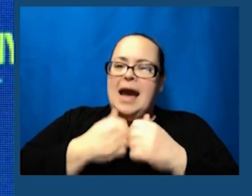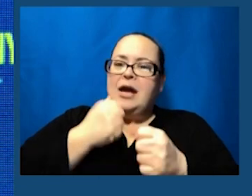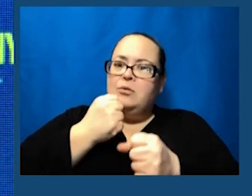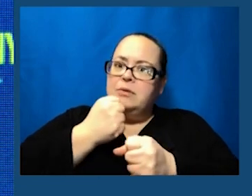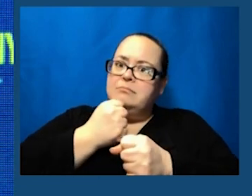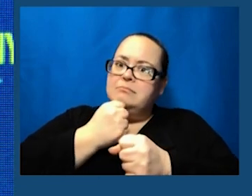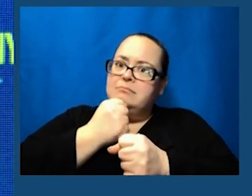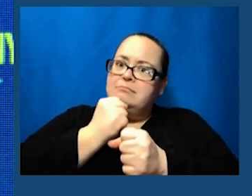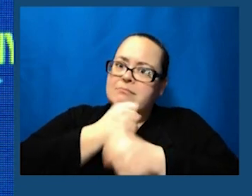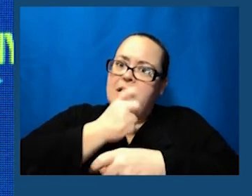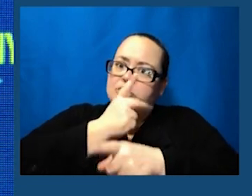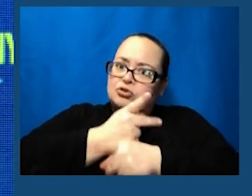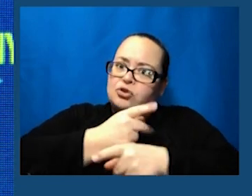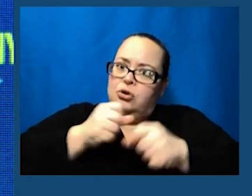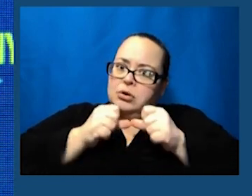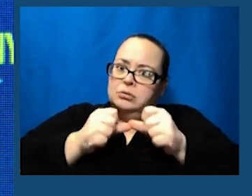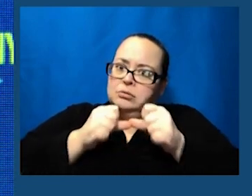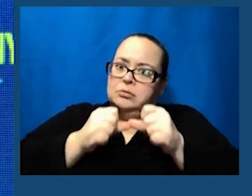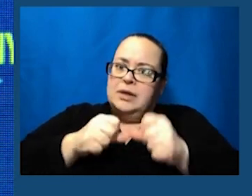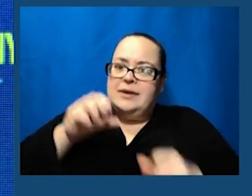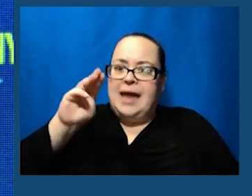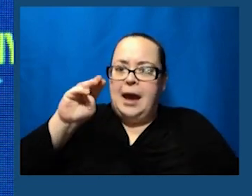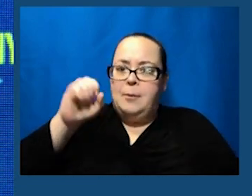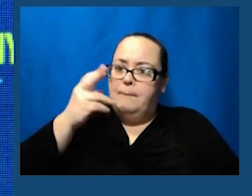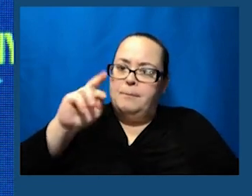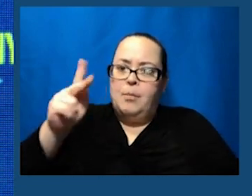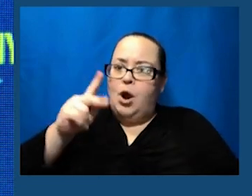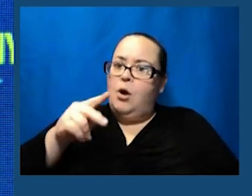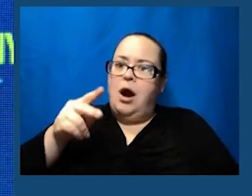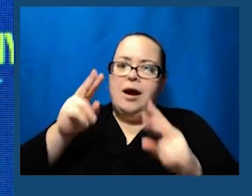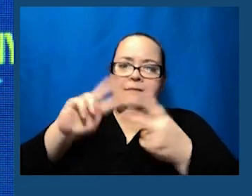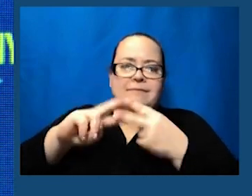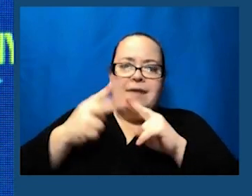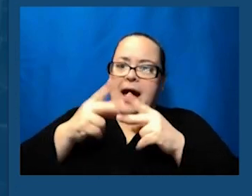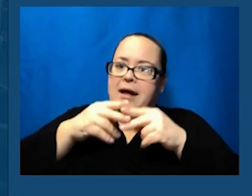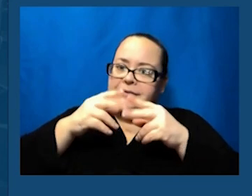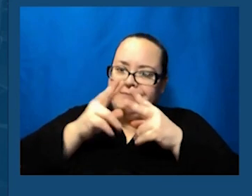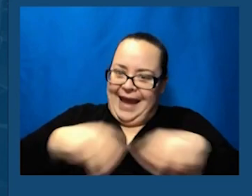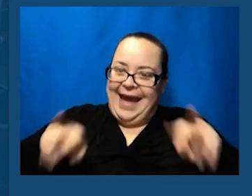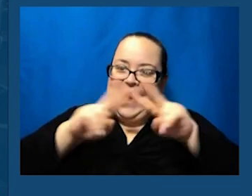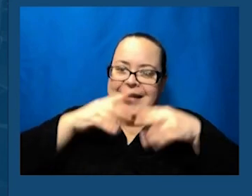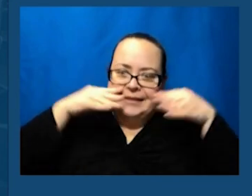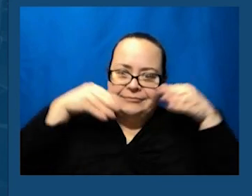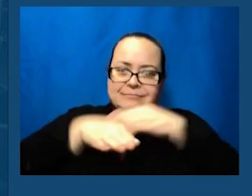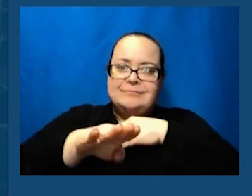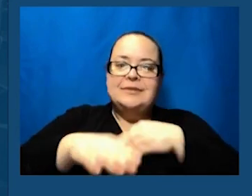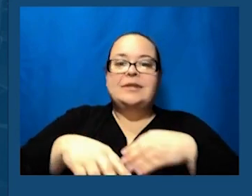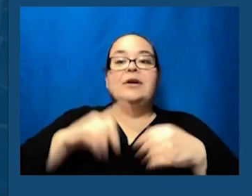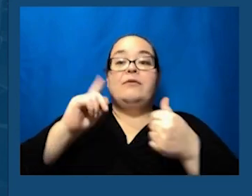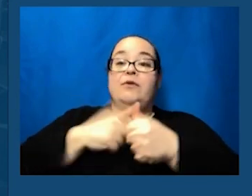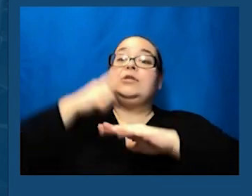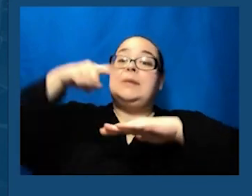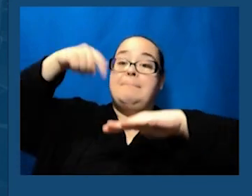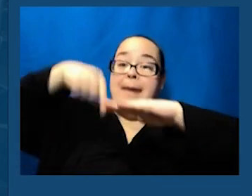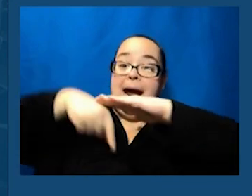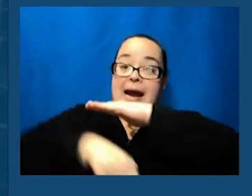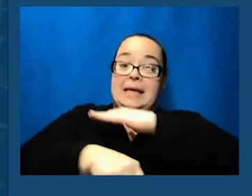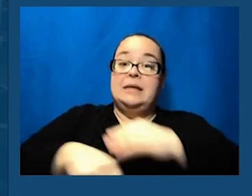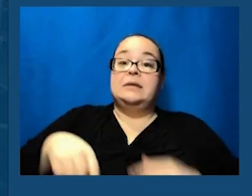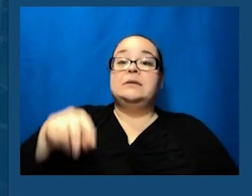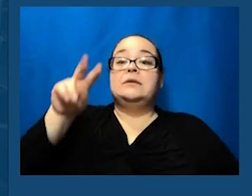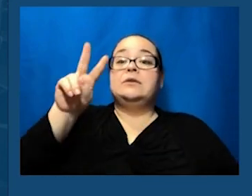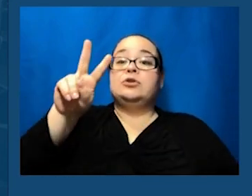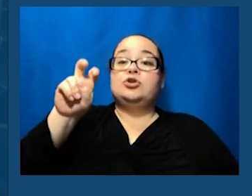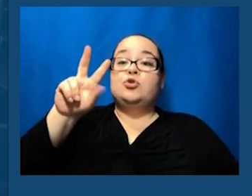Valley momentum? So let's start mining and see what's below the surface. This is a $233 billion